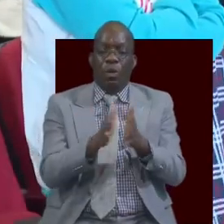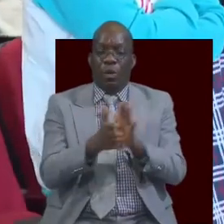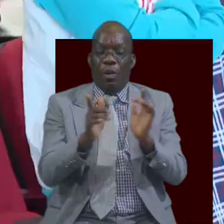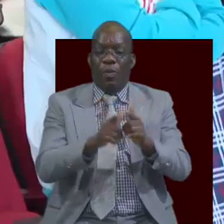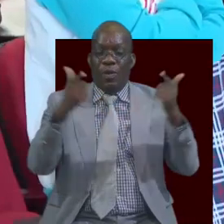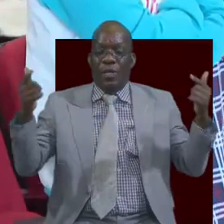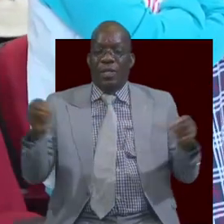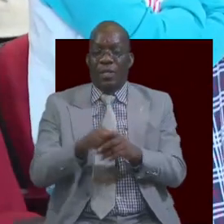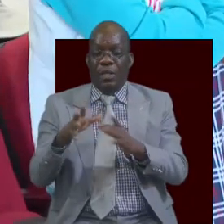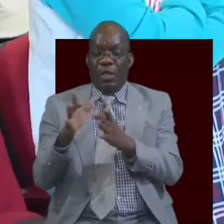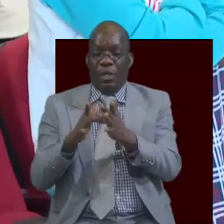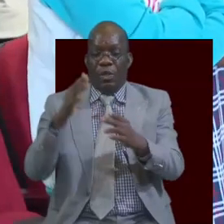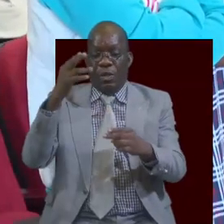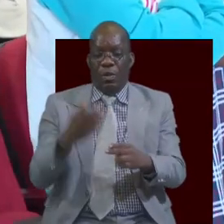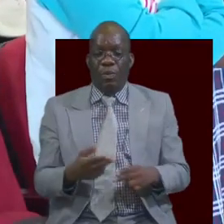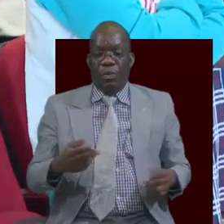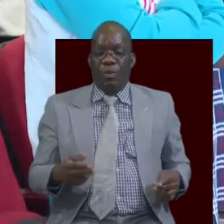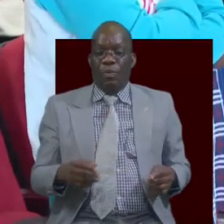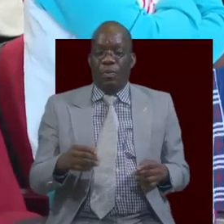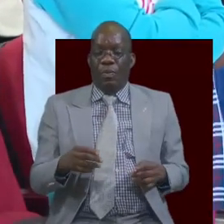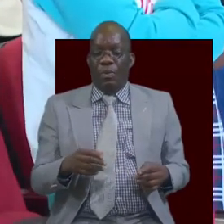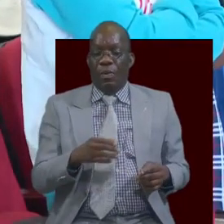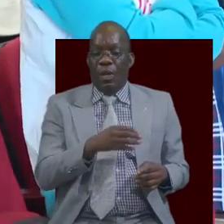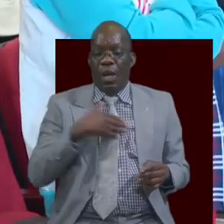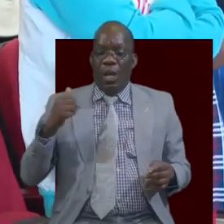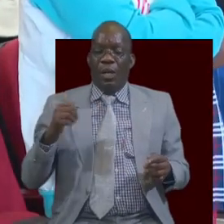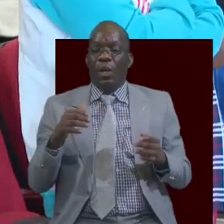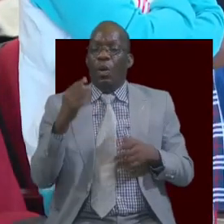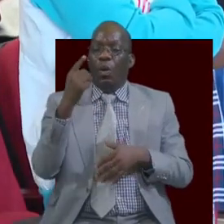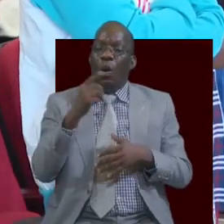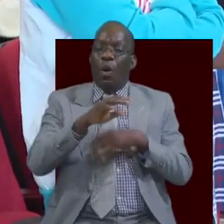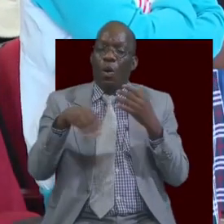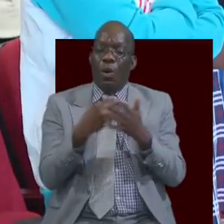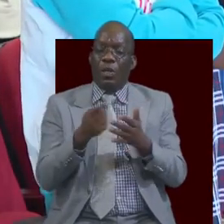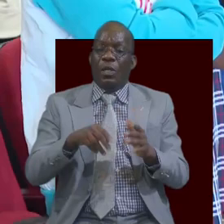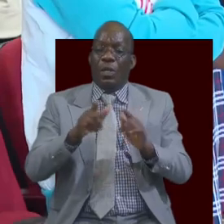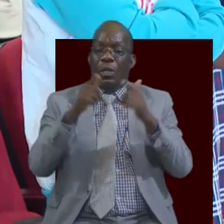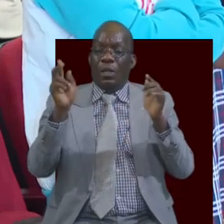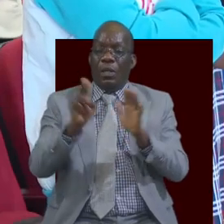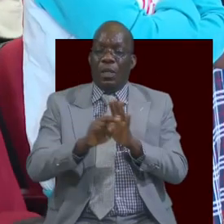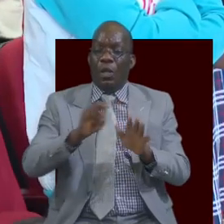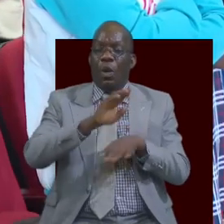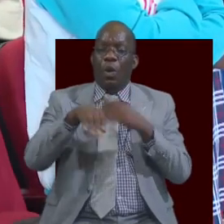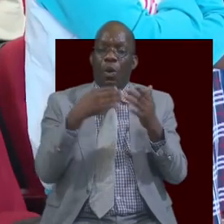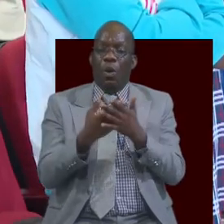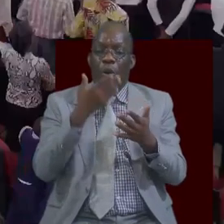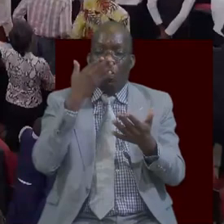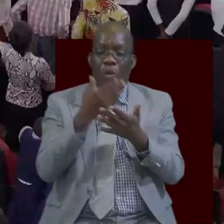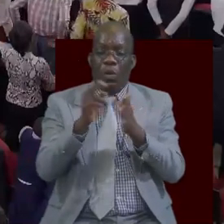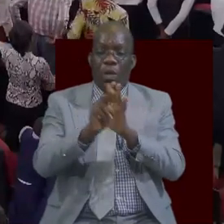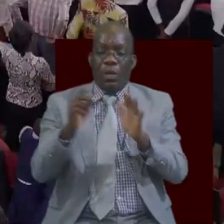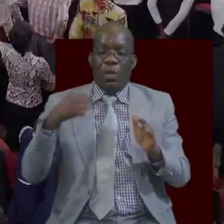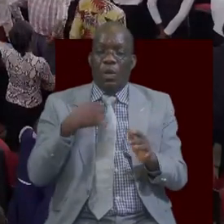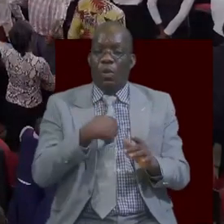name. And all the greatness we've been talking about, all the goodness we've been talking about, the Lord, make it